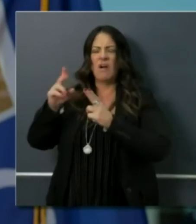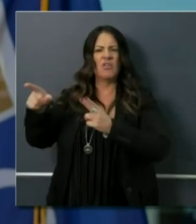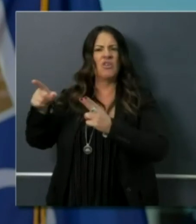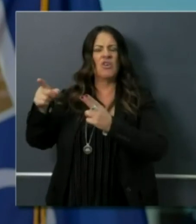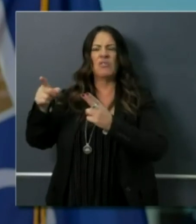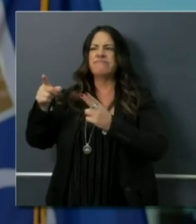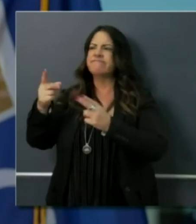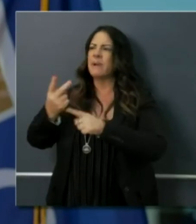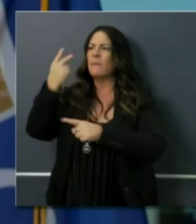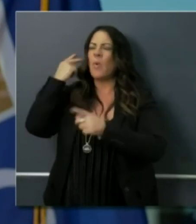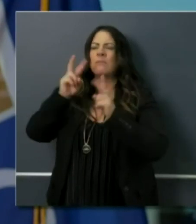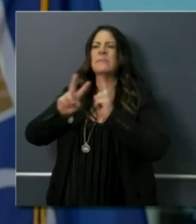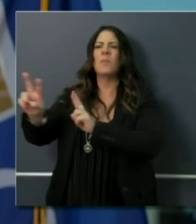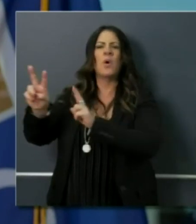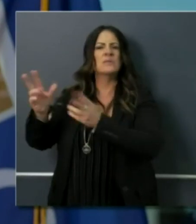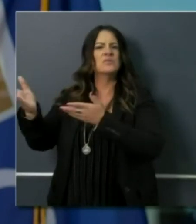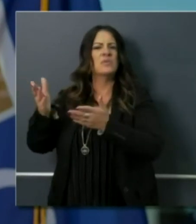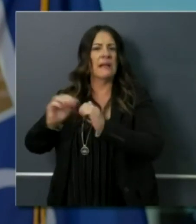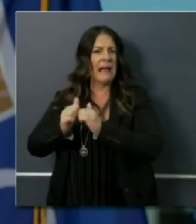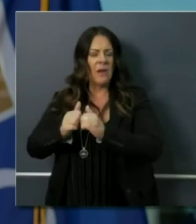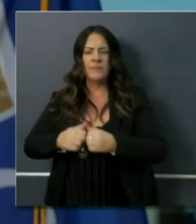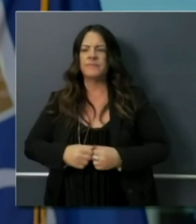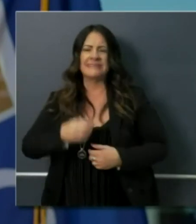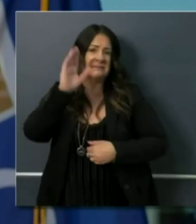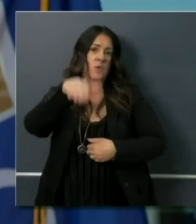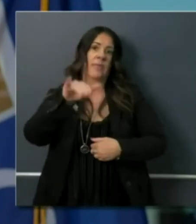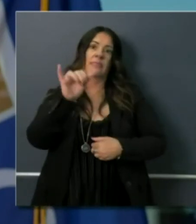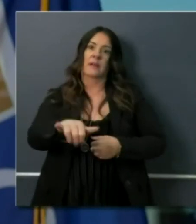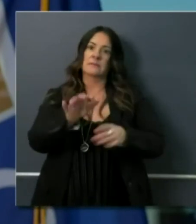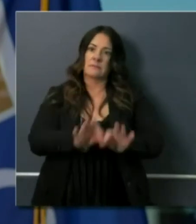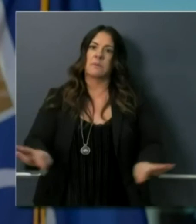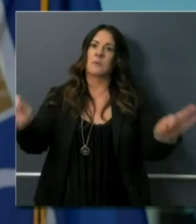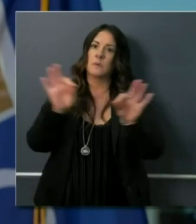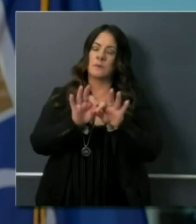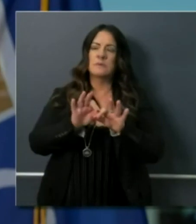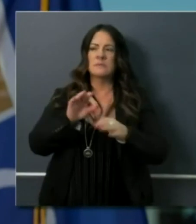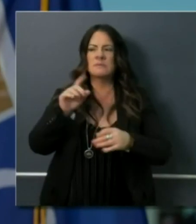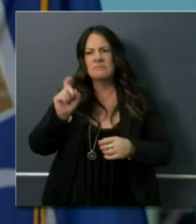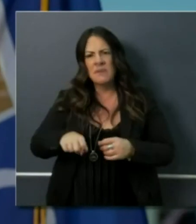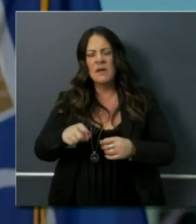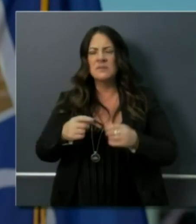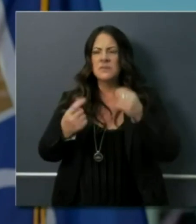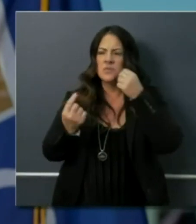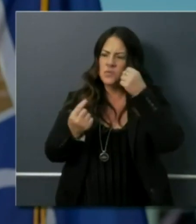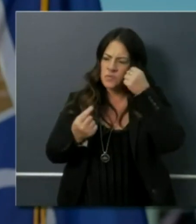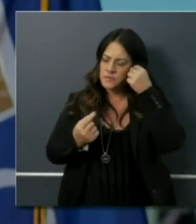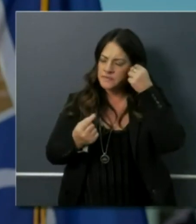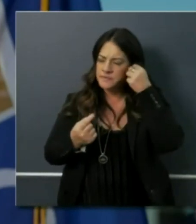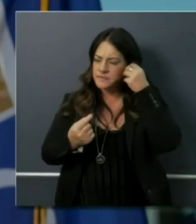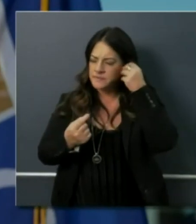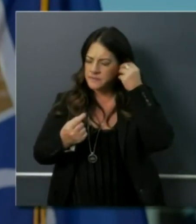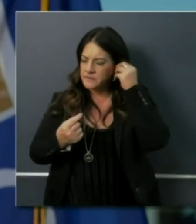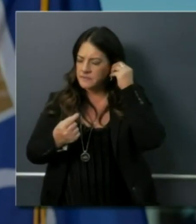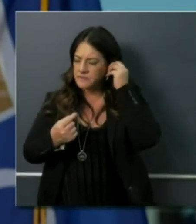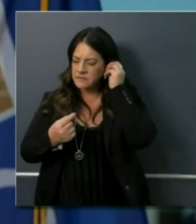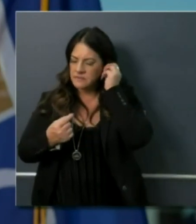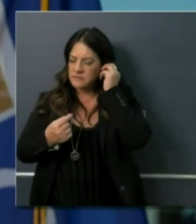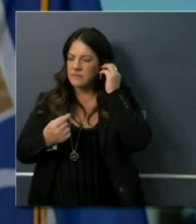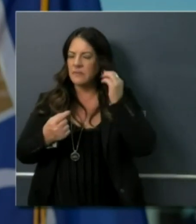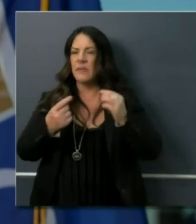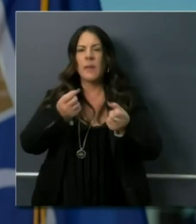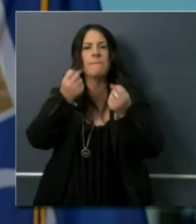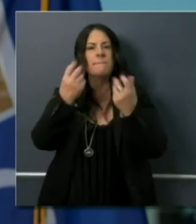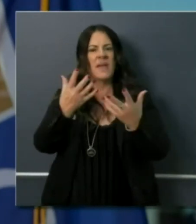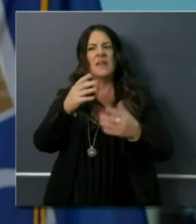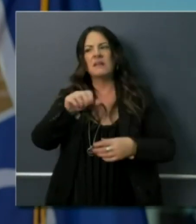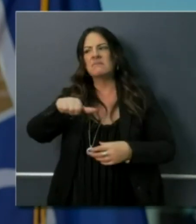who have passed away. We know that this is a very important issue. We know that a lot of our mortuaries are asking the same question, and we're working